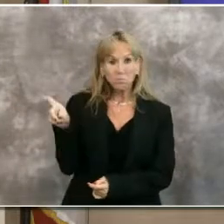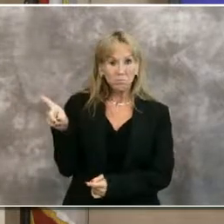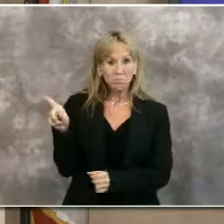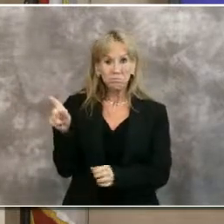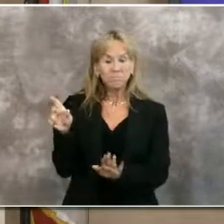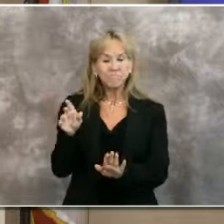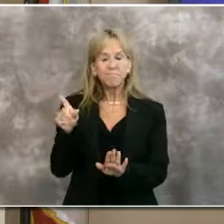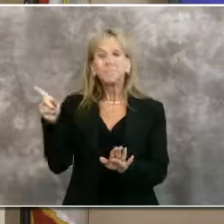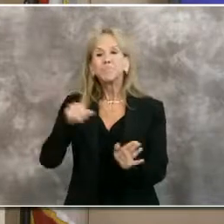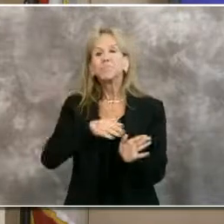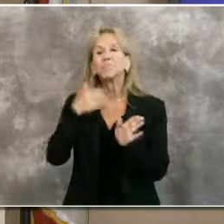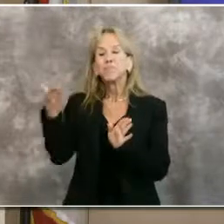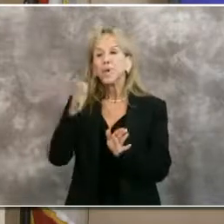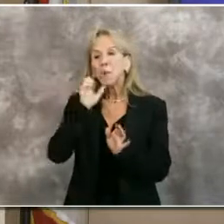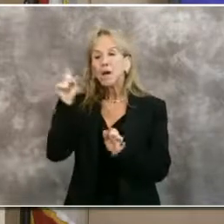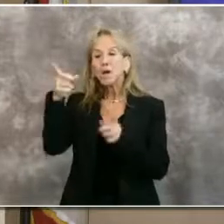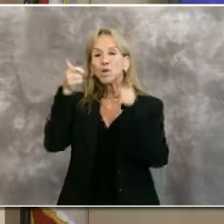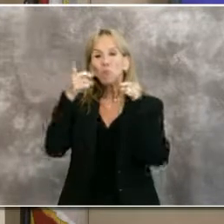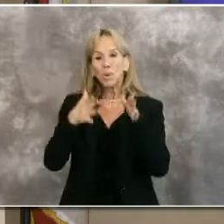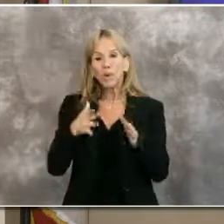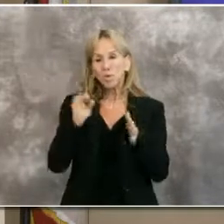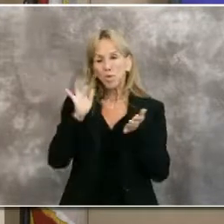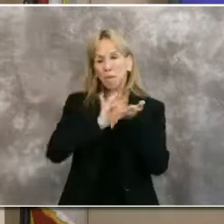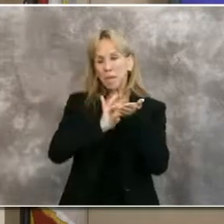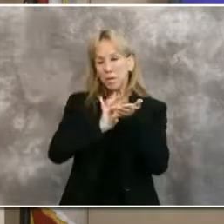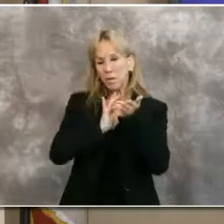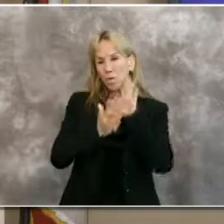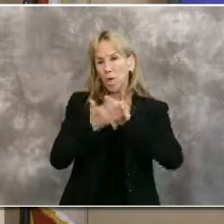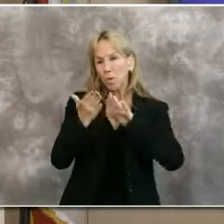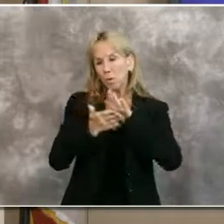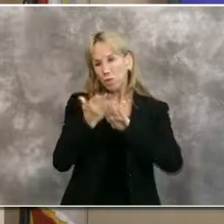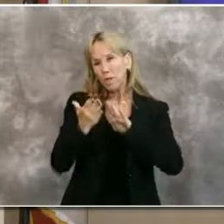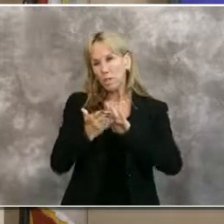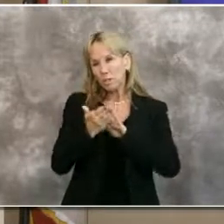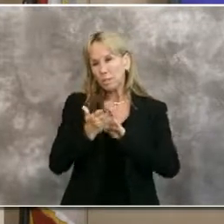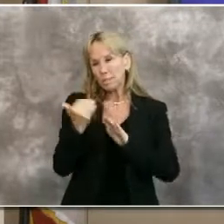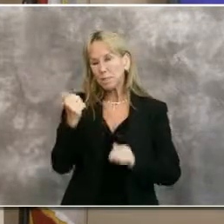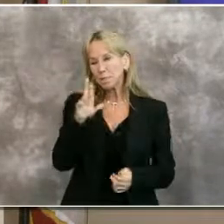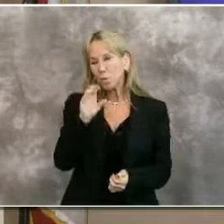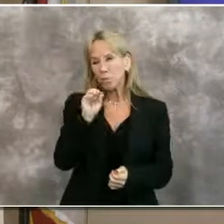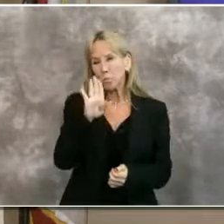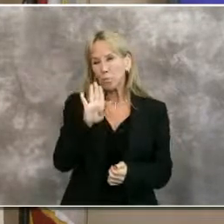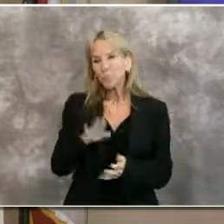the director of our medical operations center, Rob Sills, to respond to that.